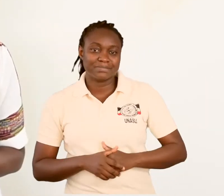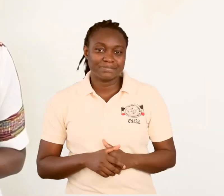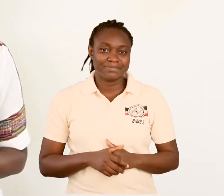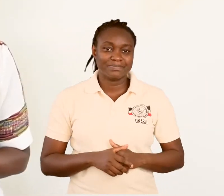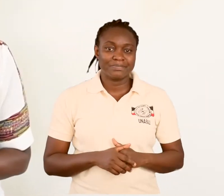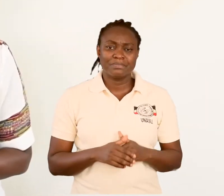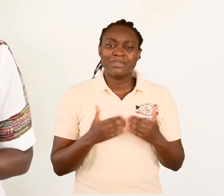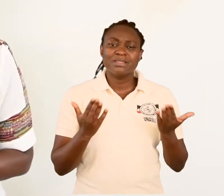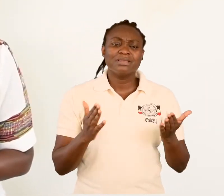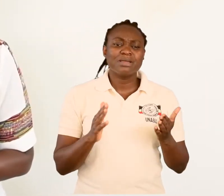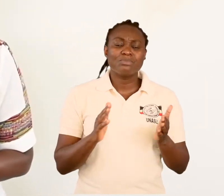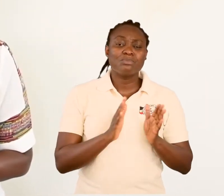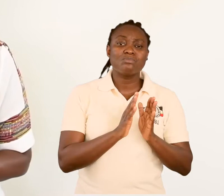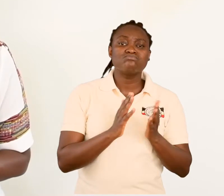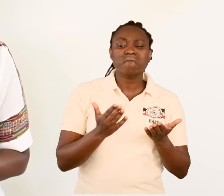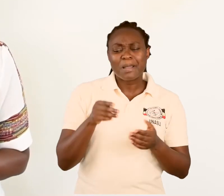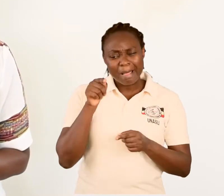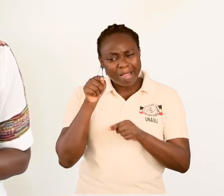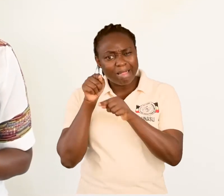So what is a proper noun?